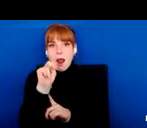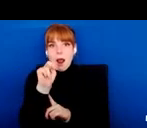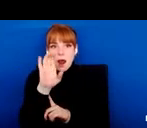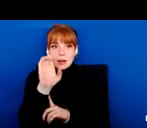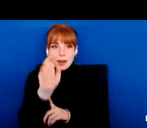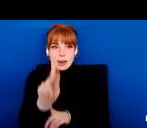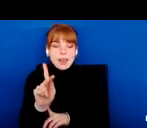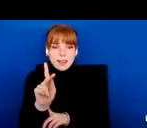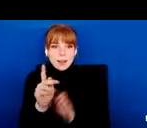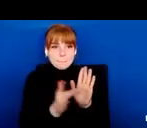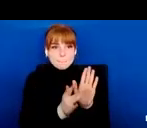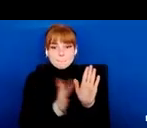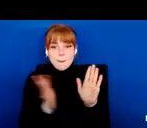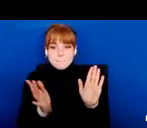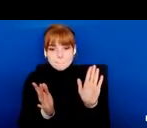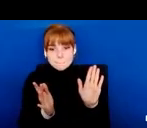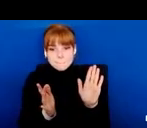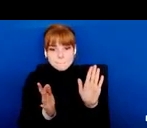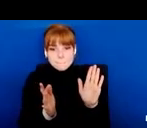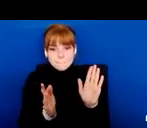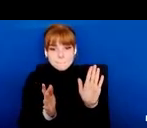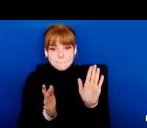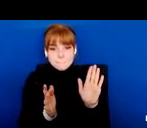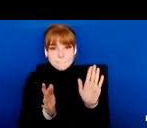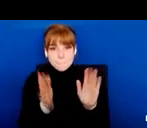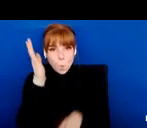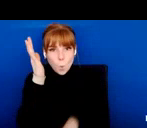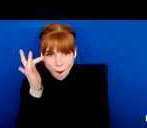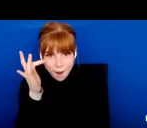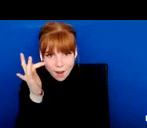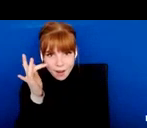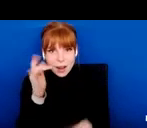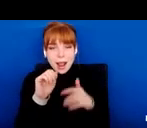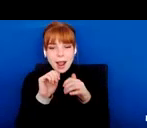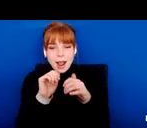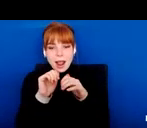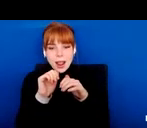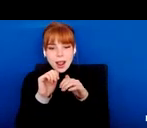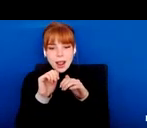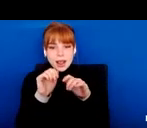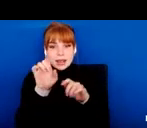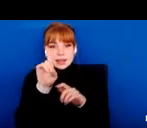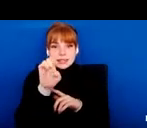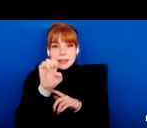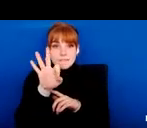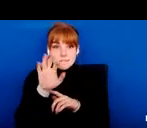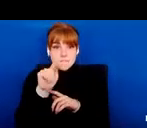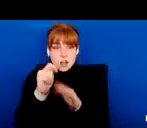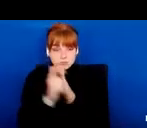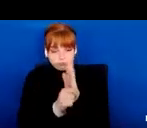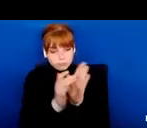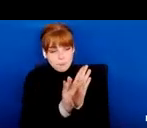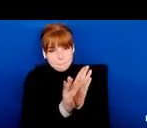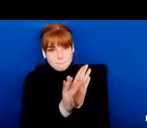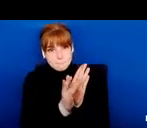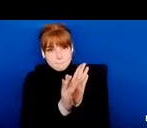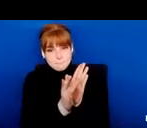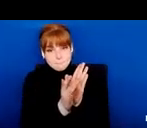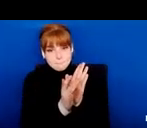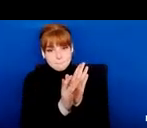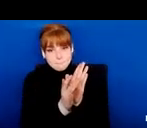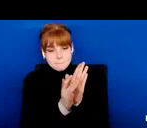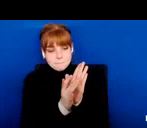happened. That's because by default, it's not the clicking down, it's the letting up of that clicker that makes that action